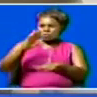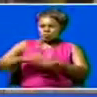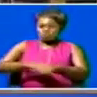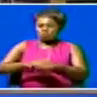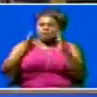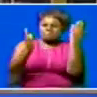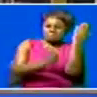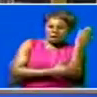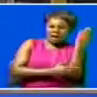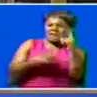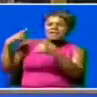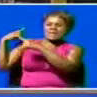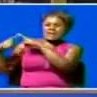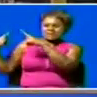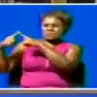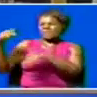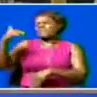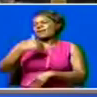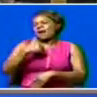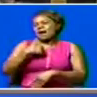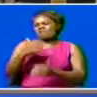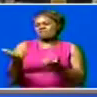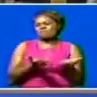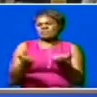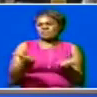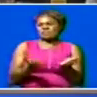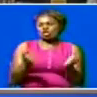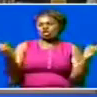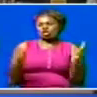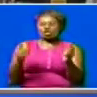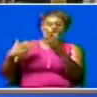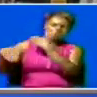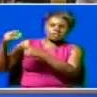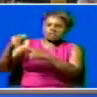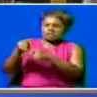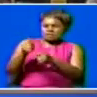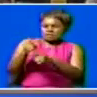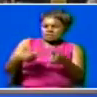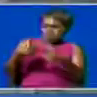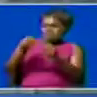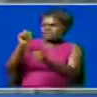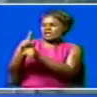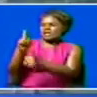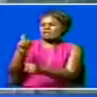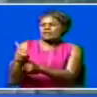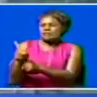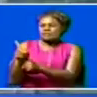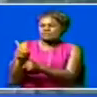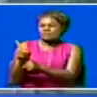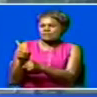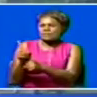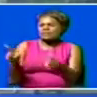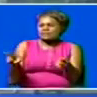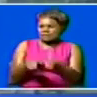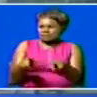bad, and the ugly of South Sudan business landscape in its short history of 11 years as an independent state. But even